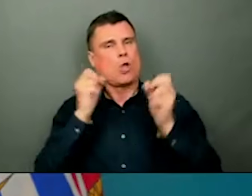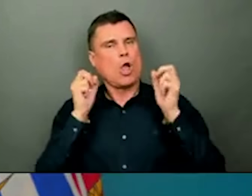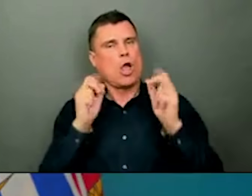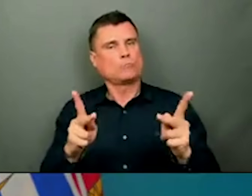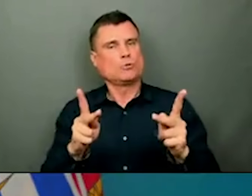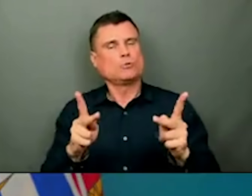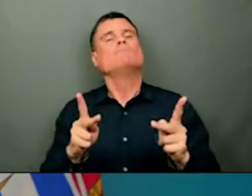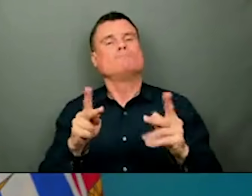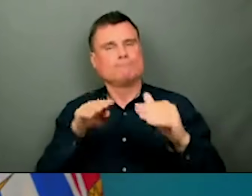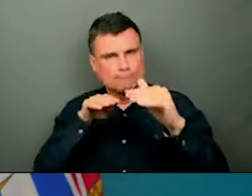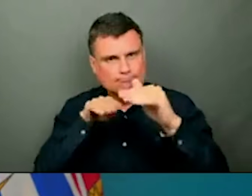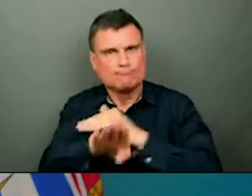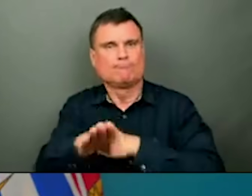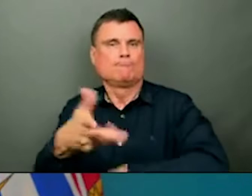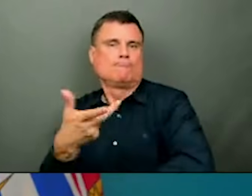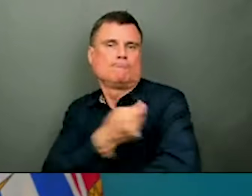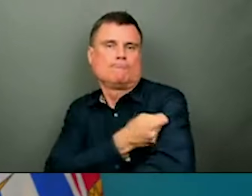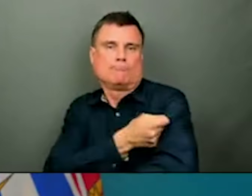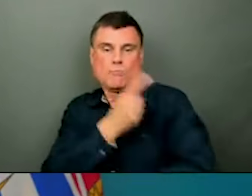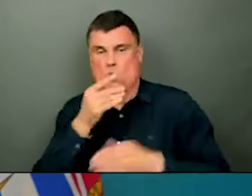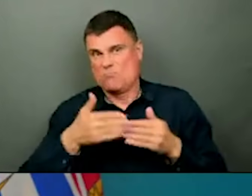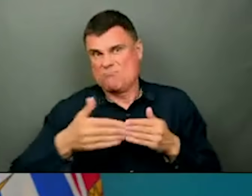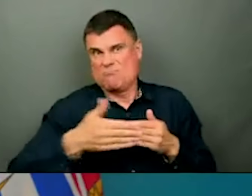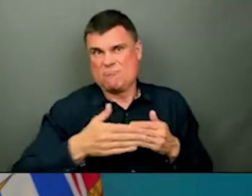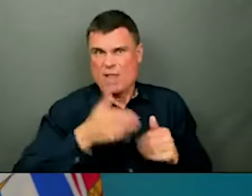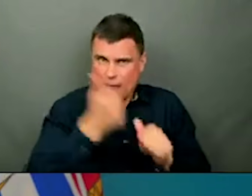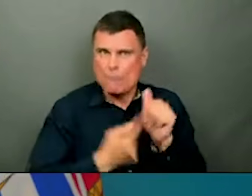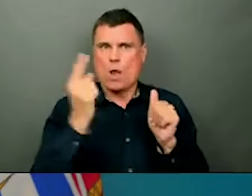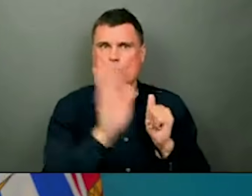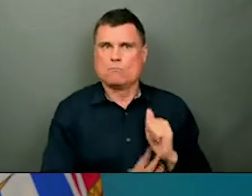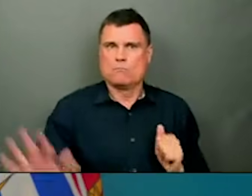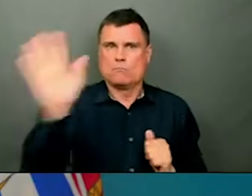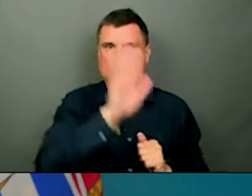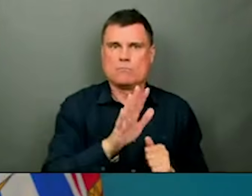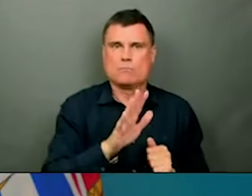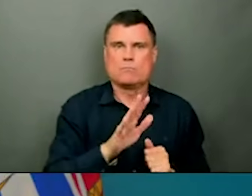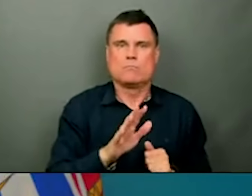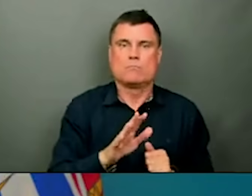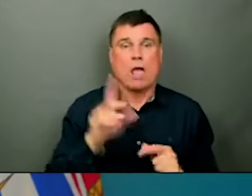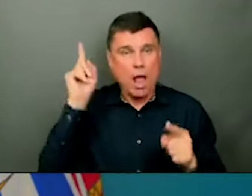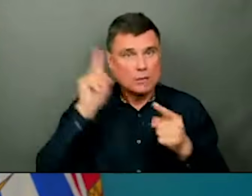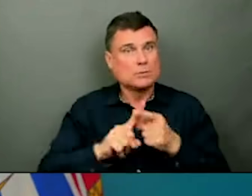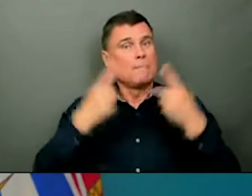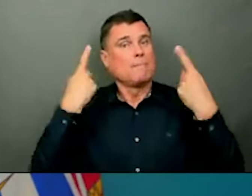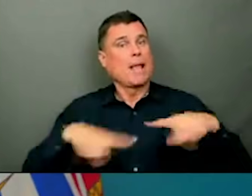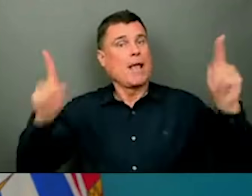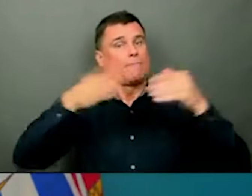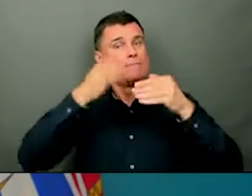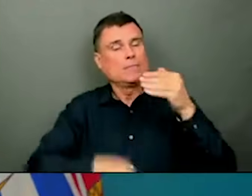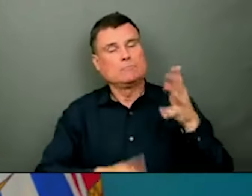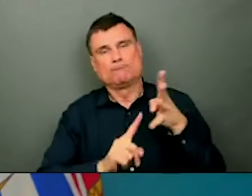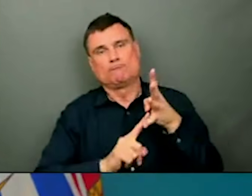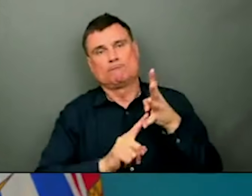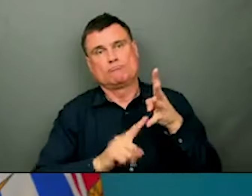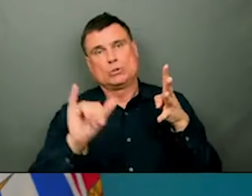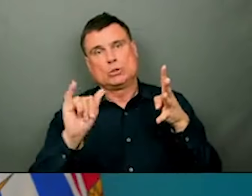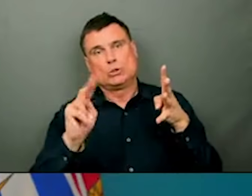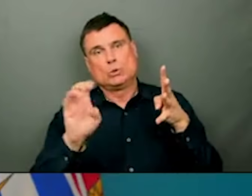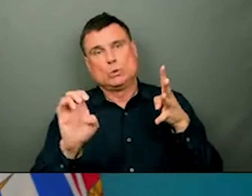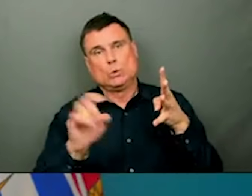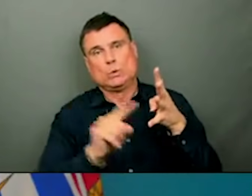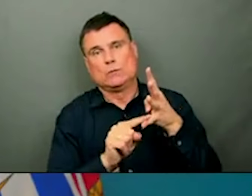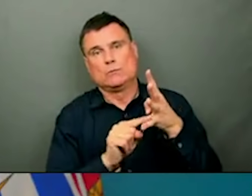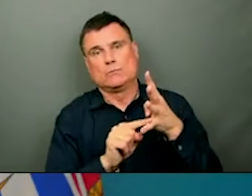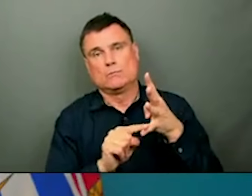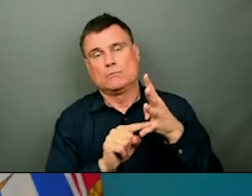to their COVID-19 vaccine before the end of June, and probably before. And I think this is the time to